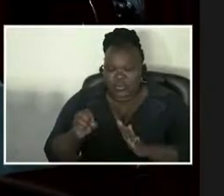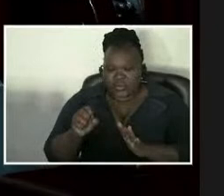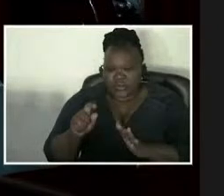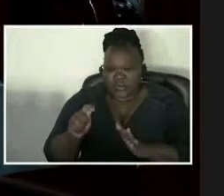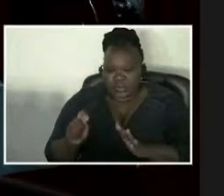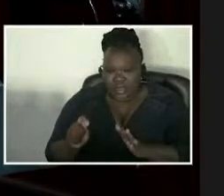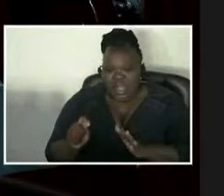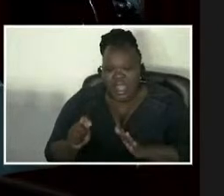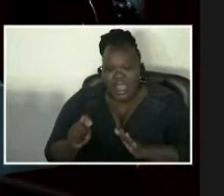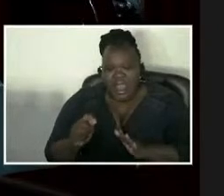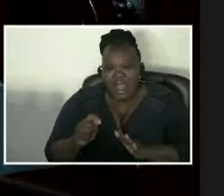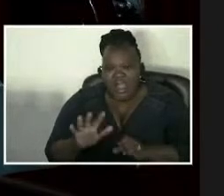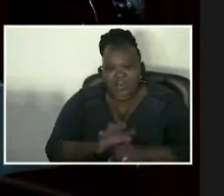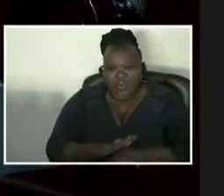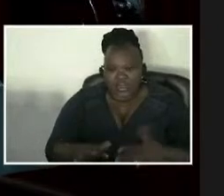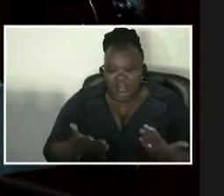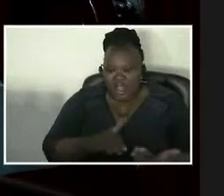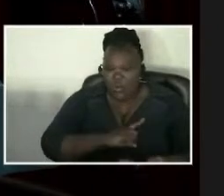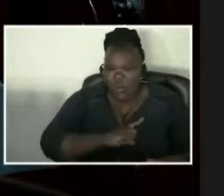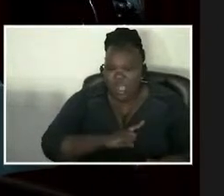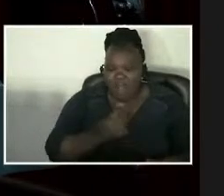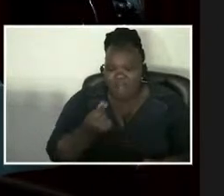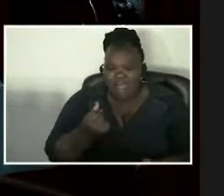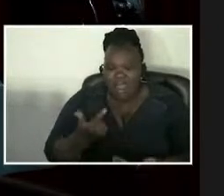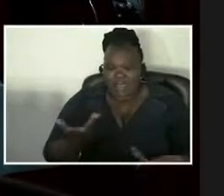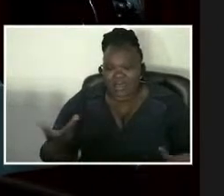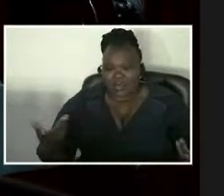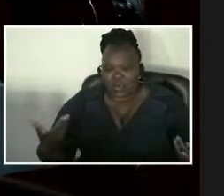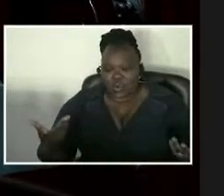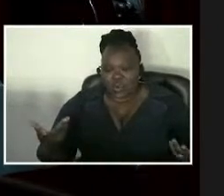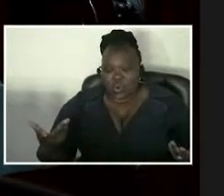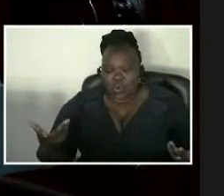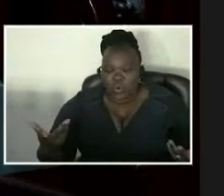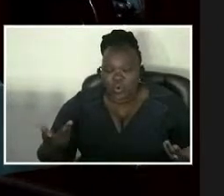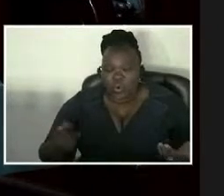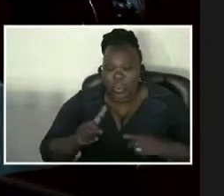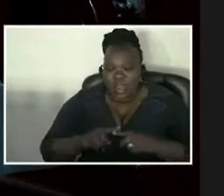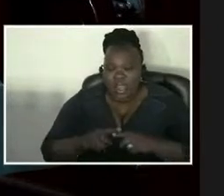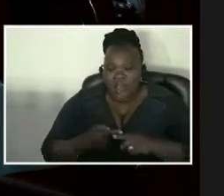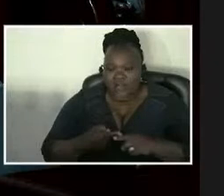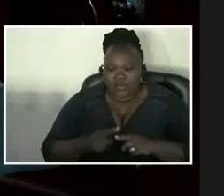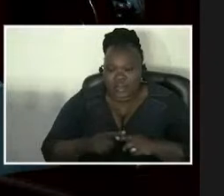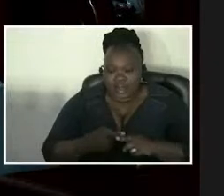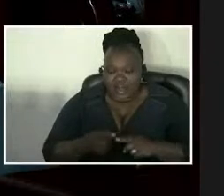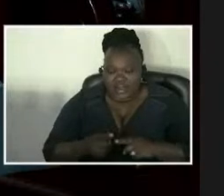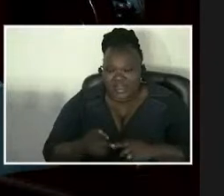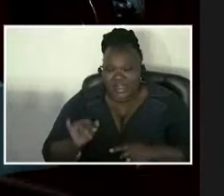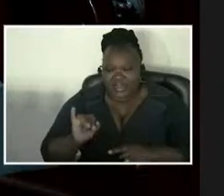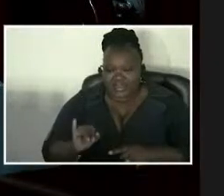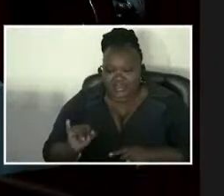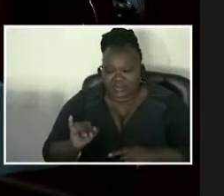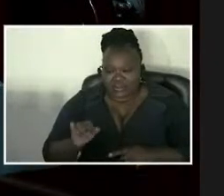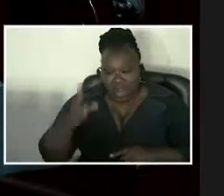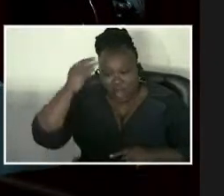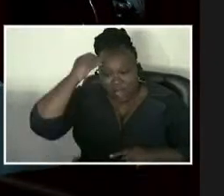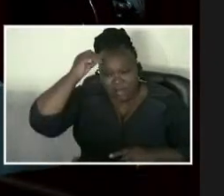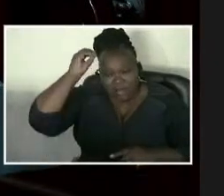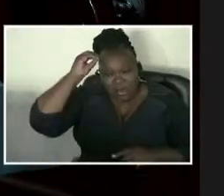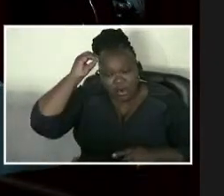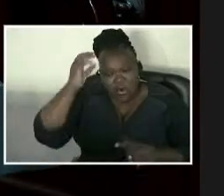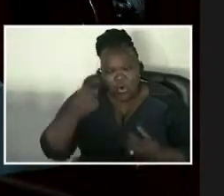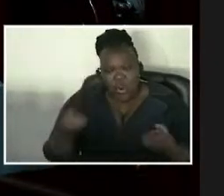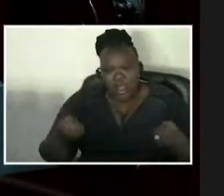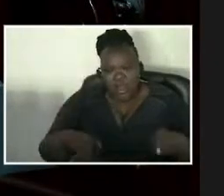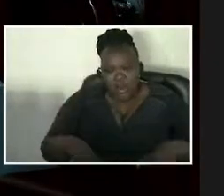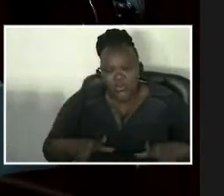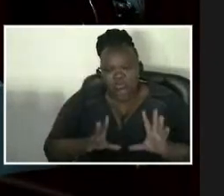to inadequate funds and regrettably the experience and the institutional memory is lost in